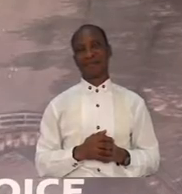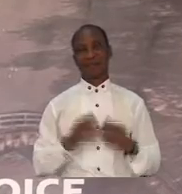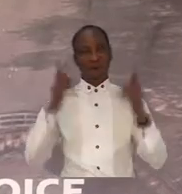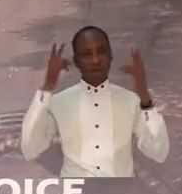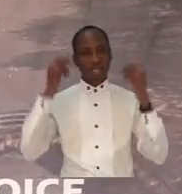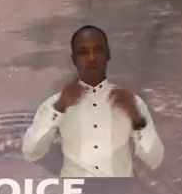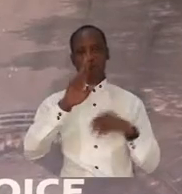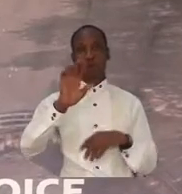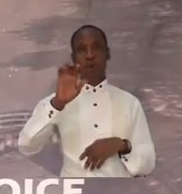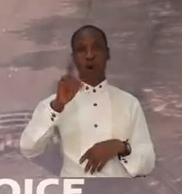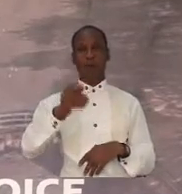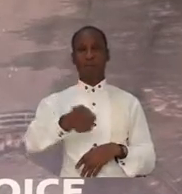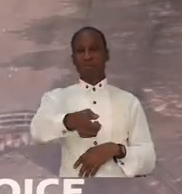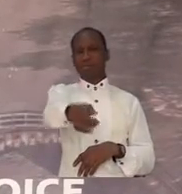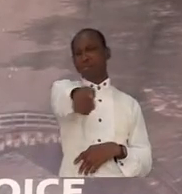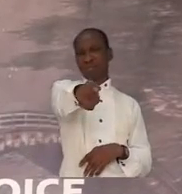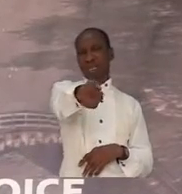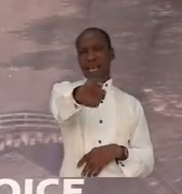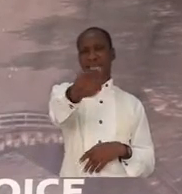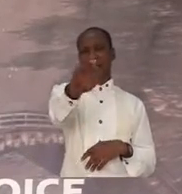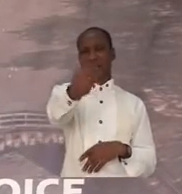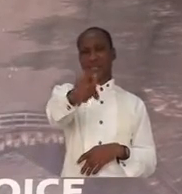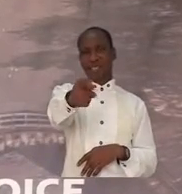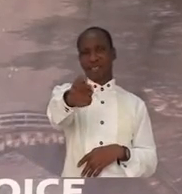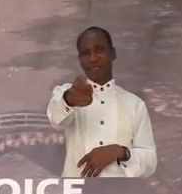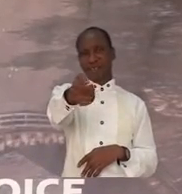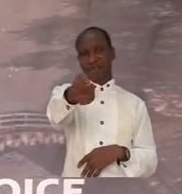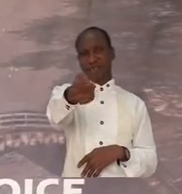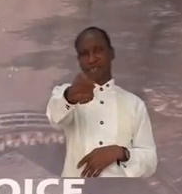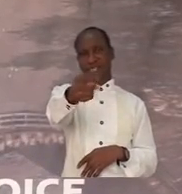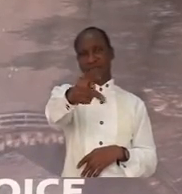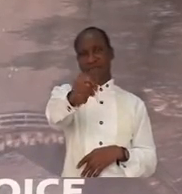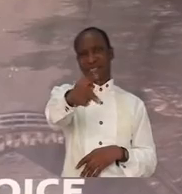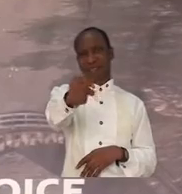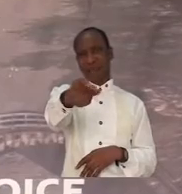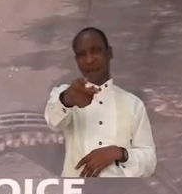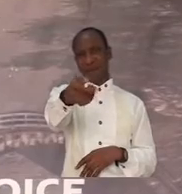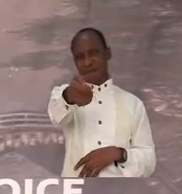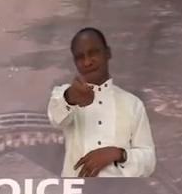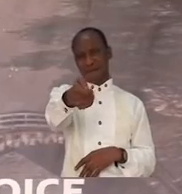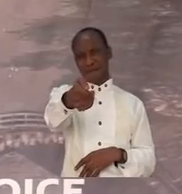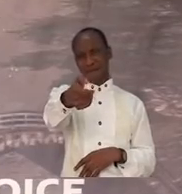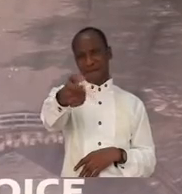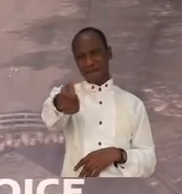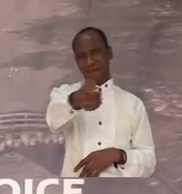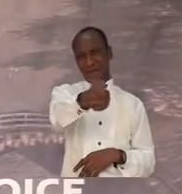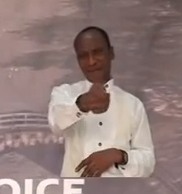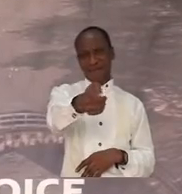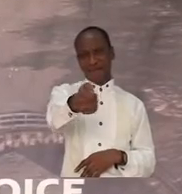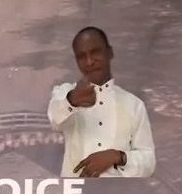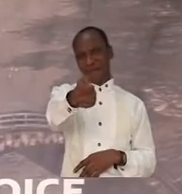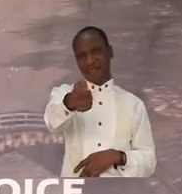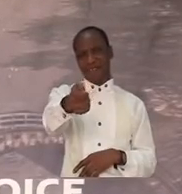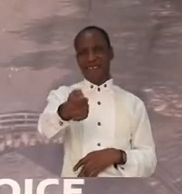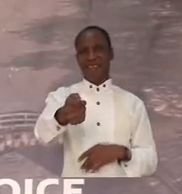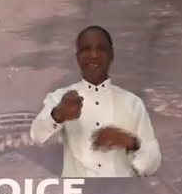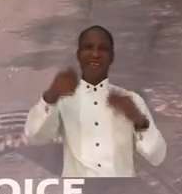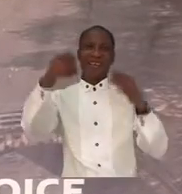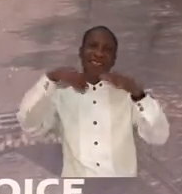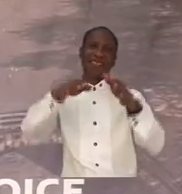it like a remote control. And God did the wonderful thing, the miracle, by using